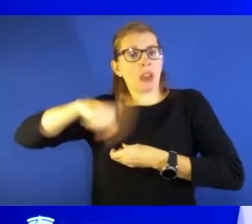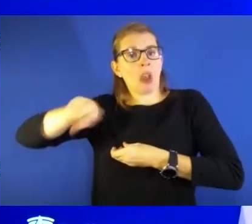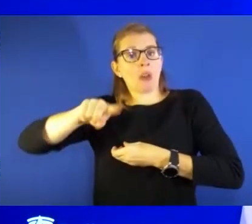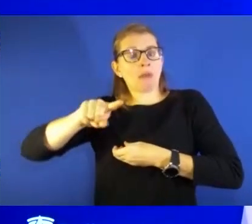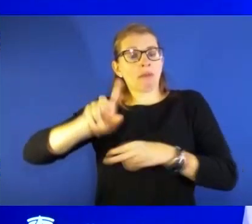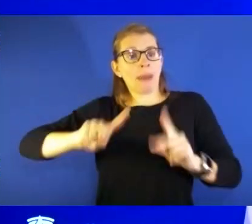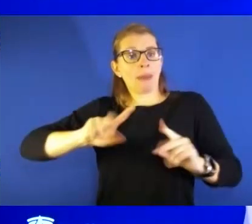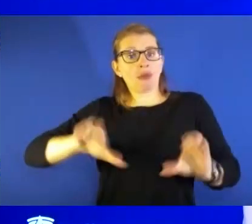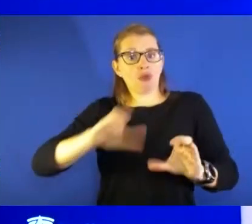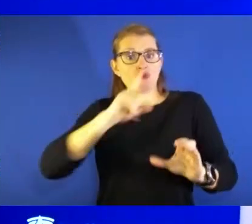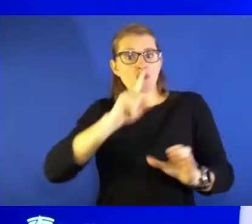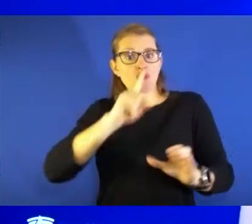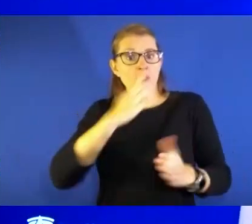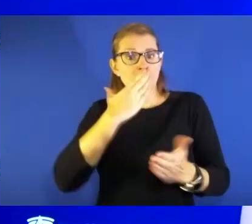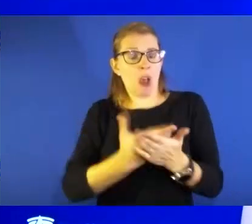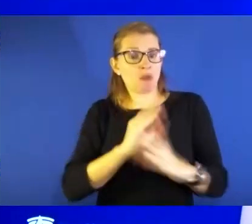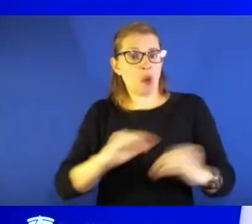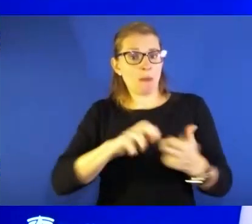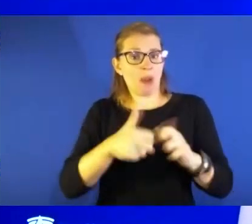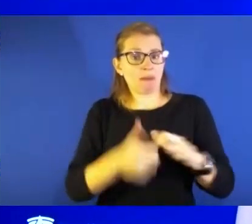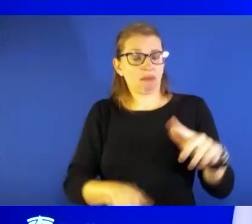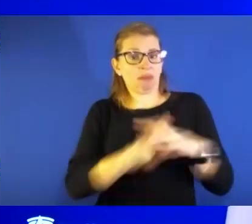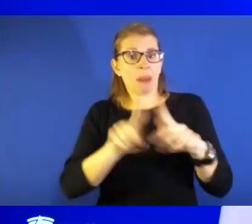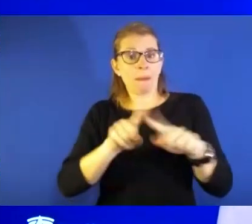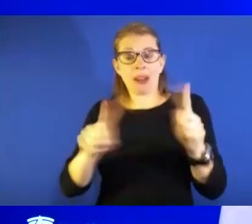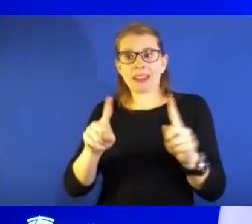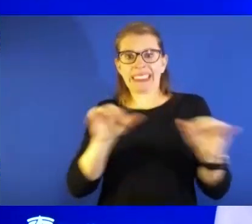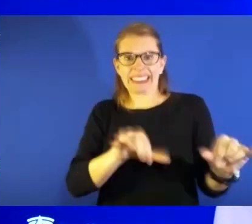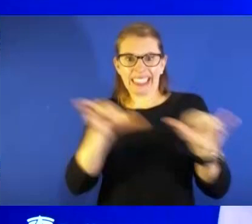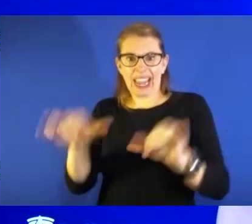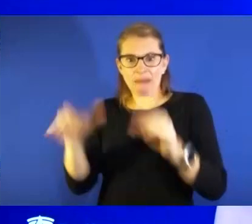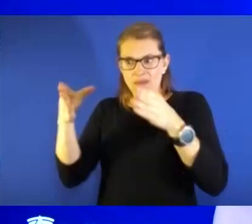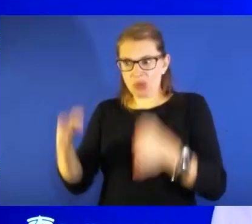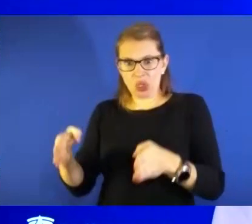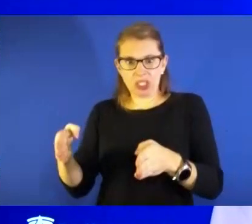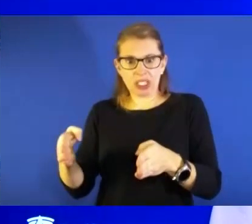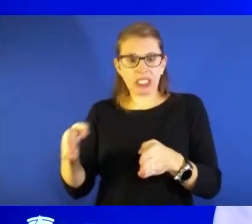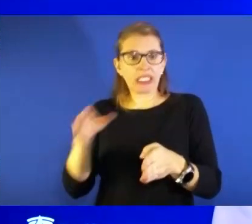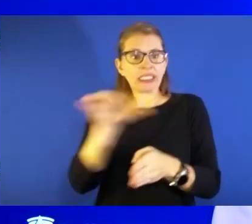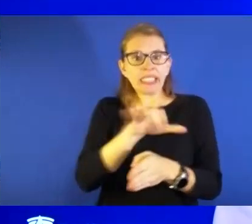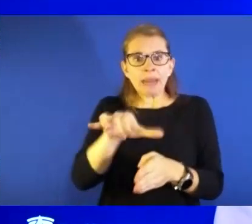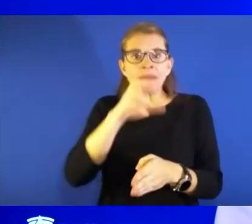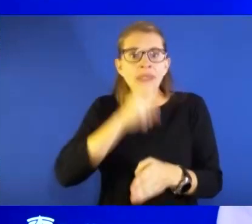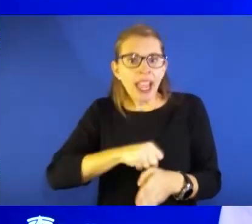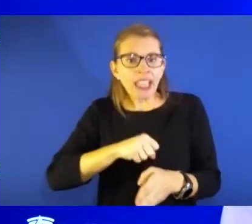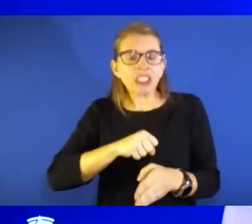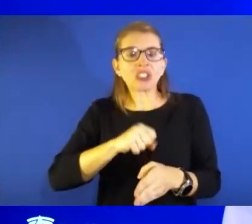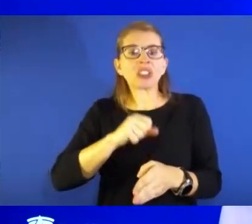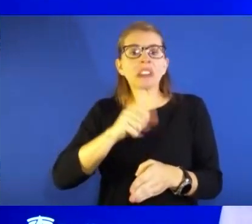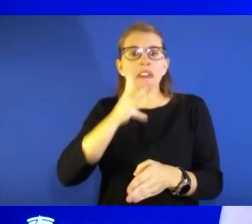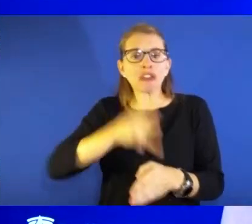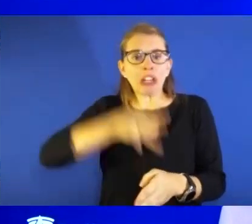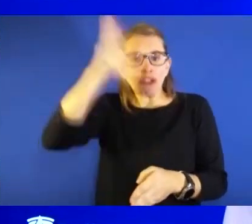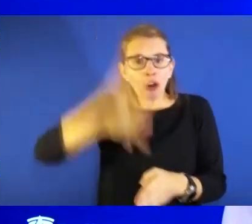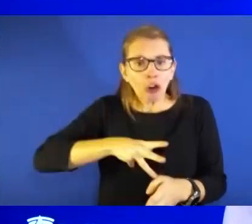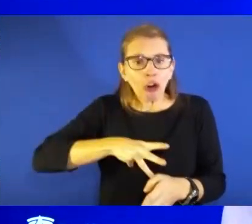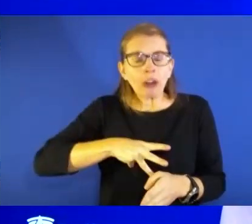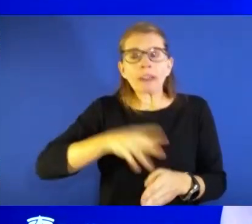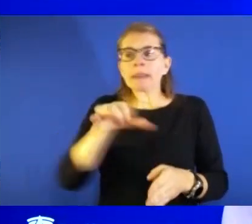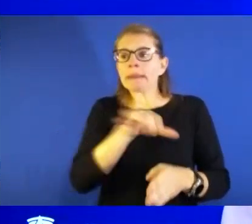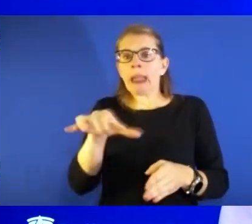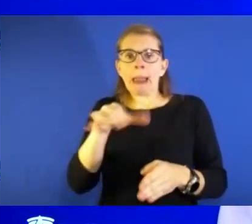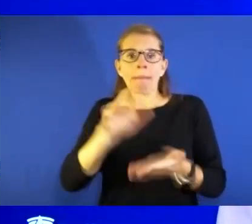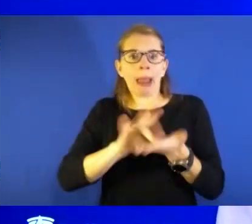have no problems at all, but somebody who is the same kind of person, same age, same gender, same medical problems or lack of